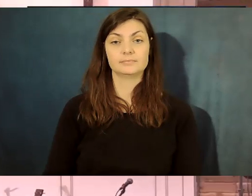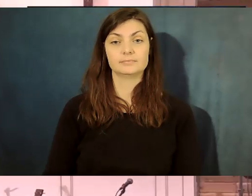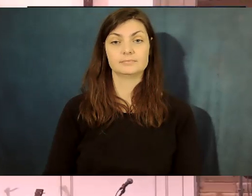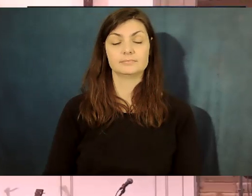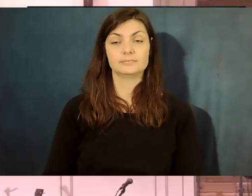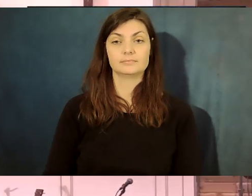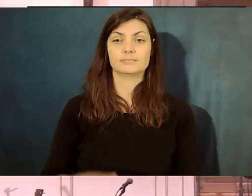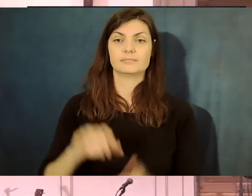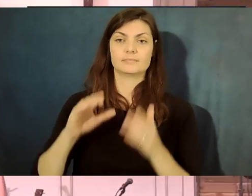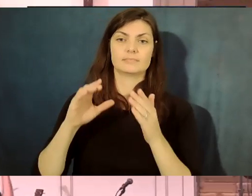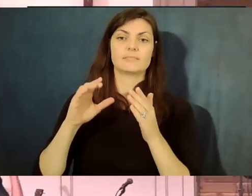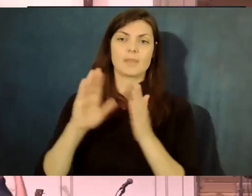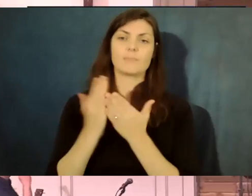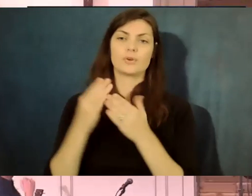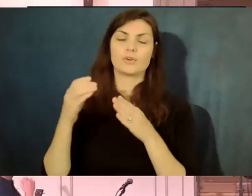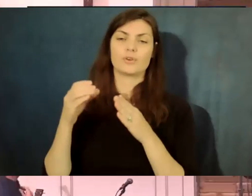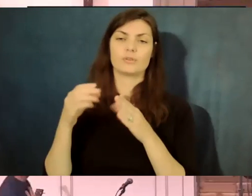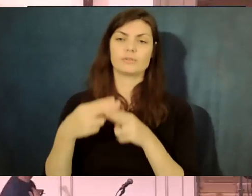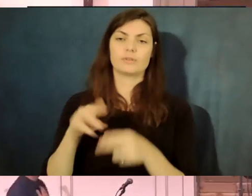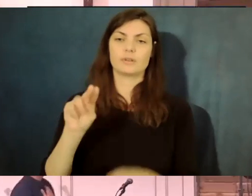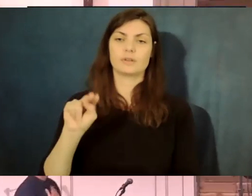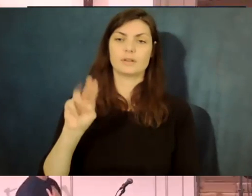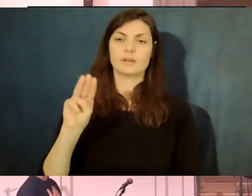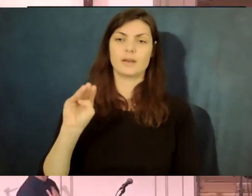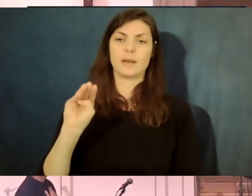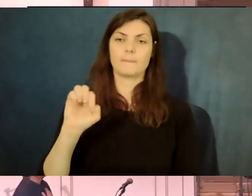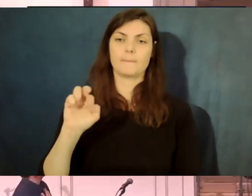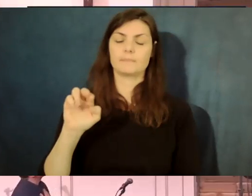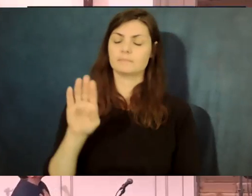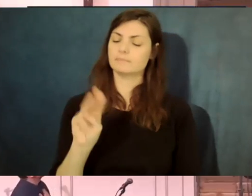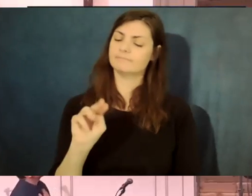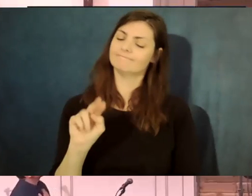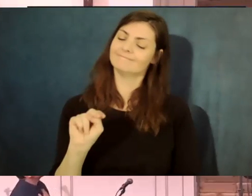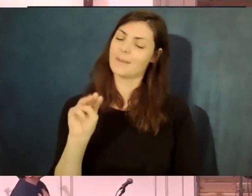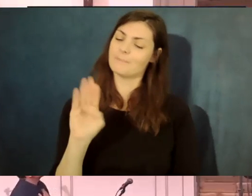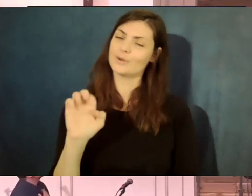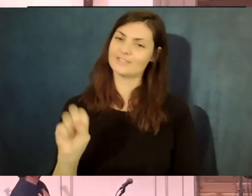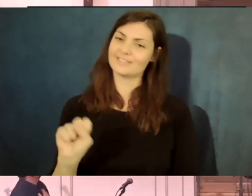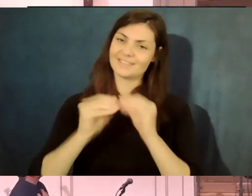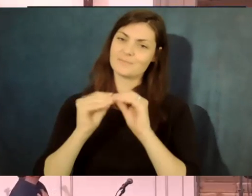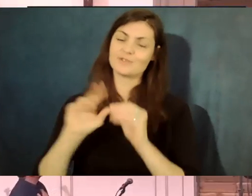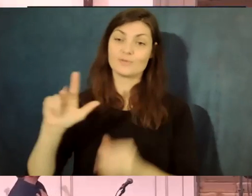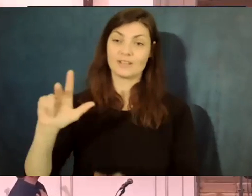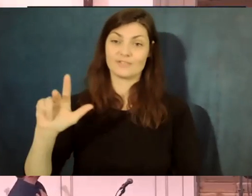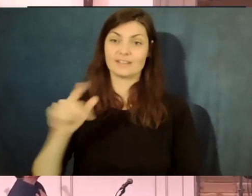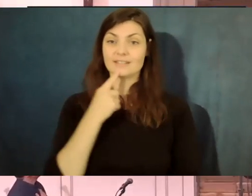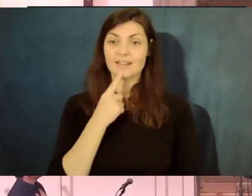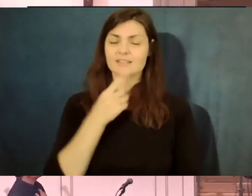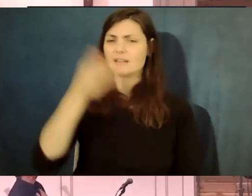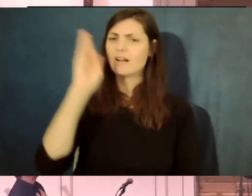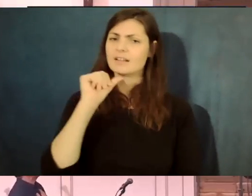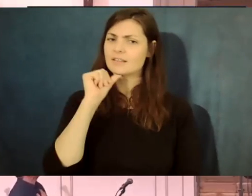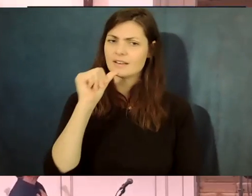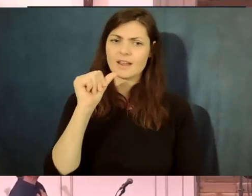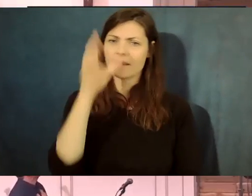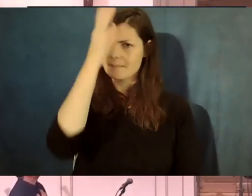Numbers 23 says this, God is not a man that he should lie, nor a son of man that he should repent. Has he